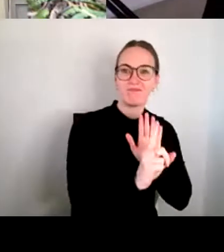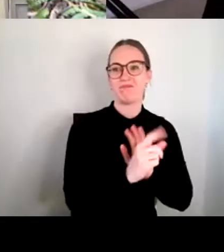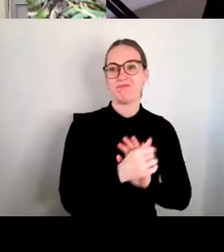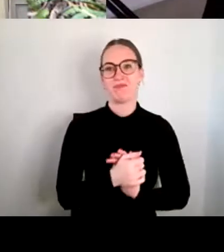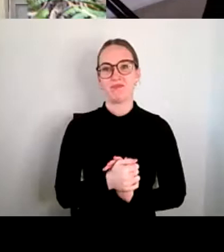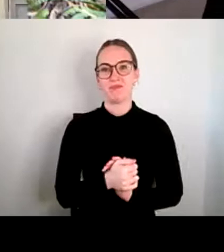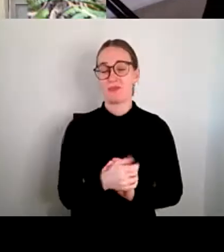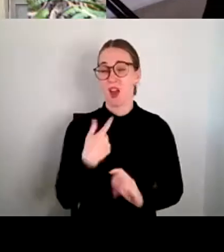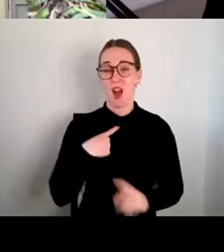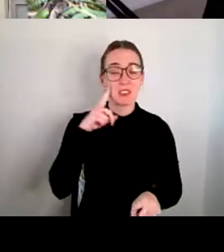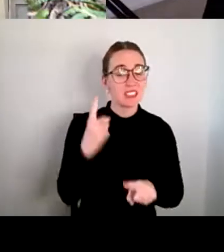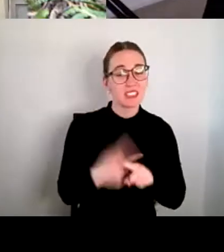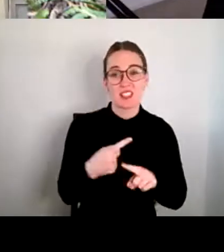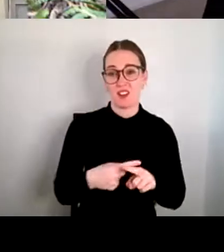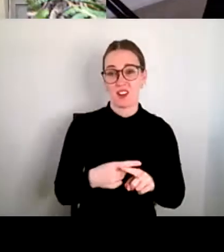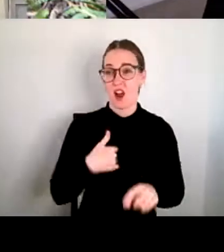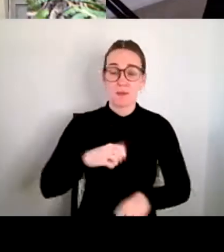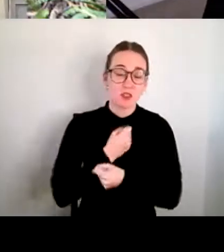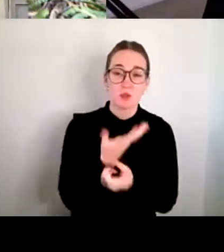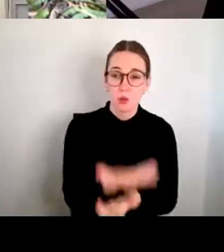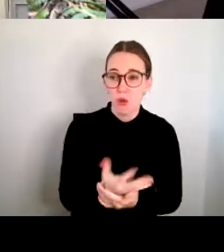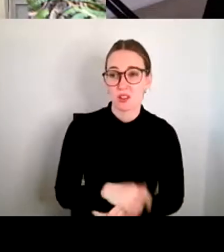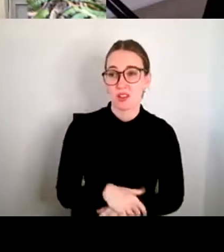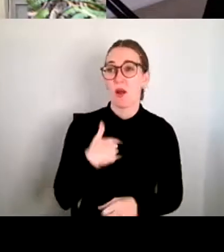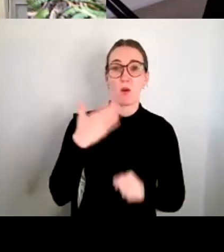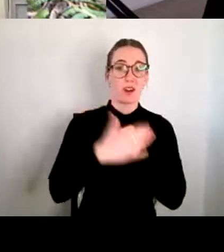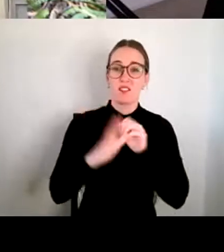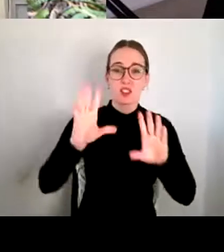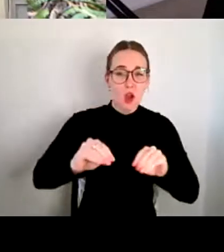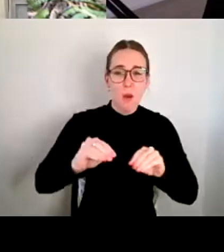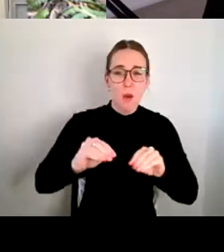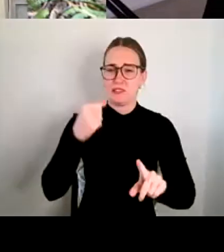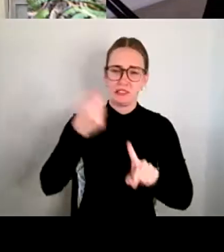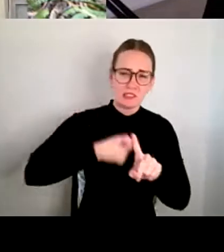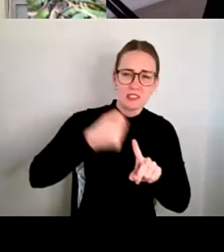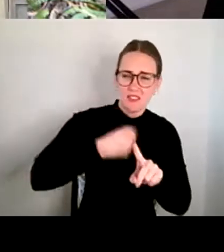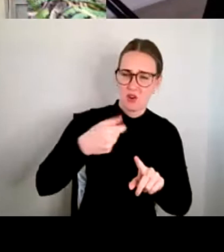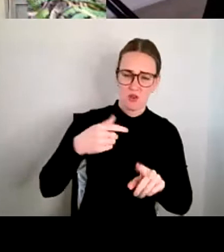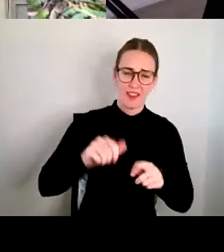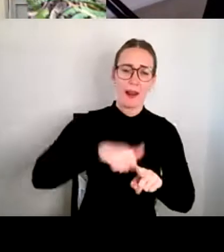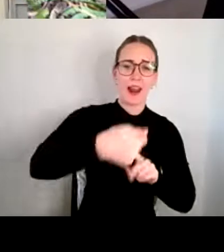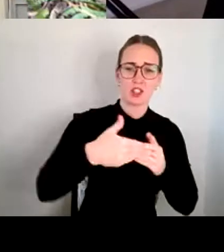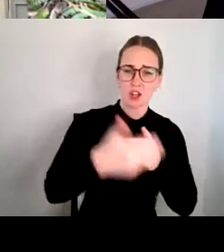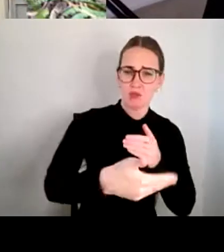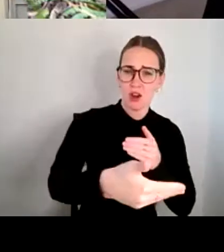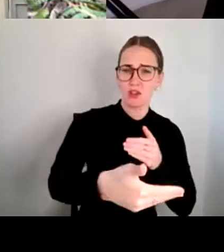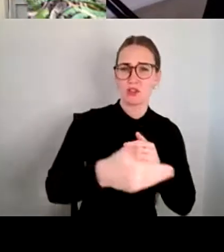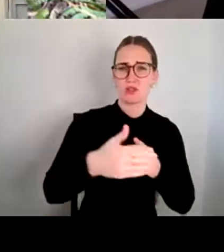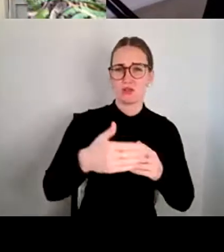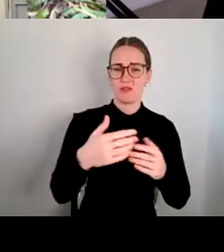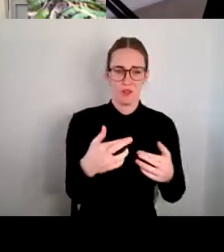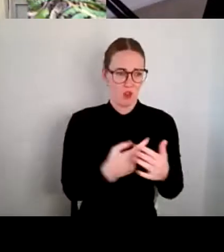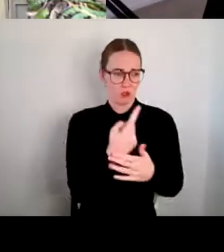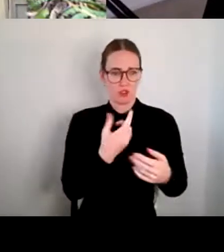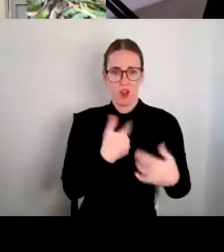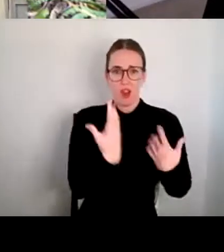fatigue, but I will never stop fighting for the next generation to have the opportunities that I had. And Michael Riley